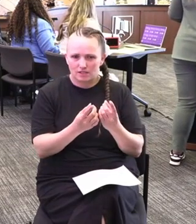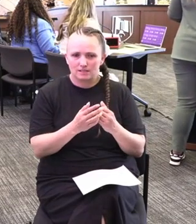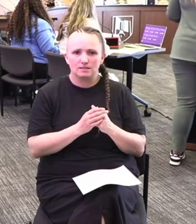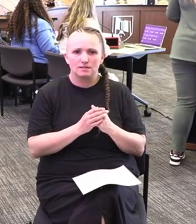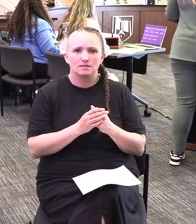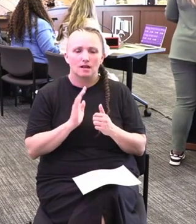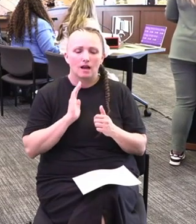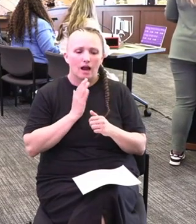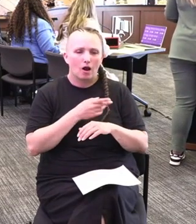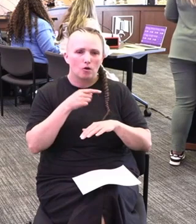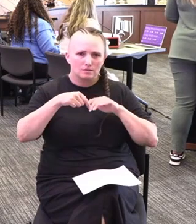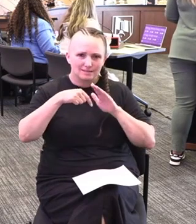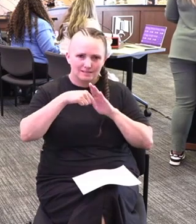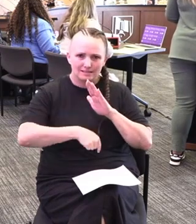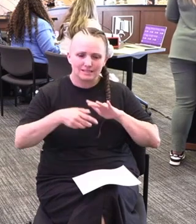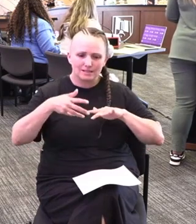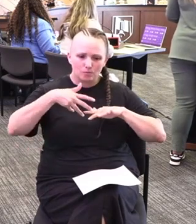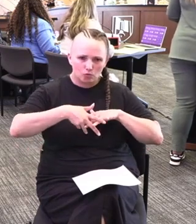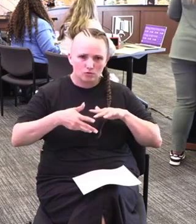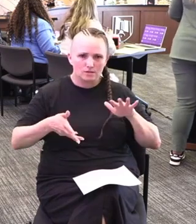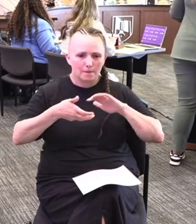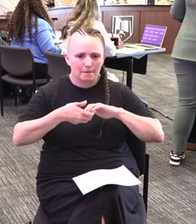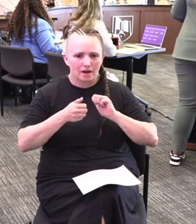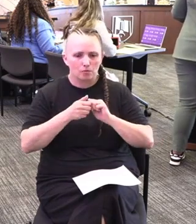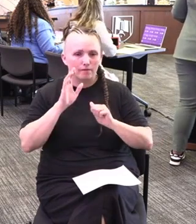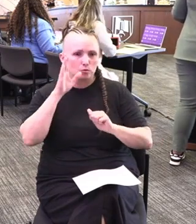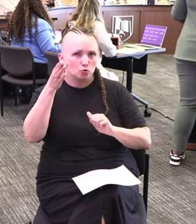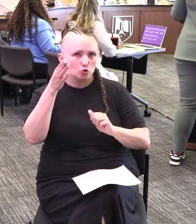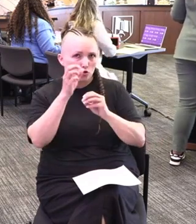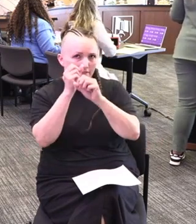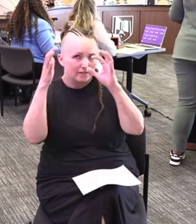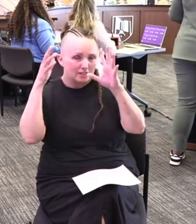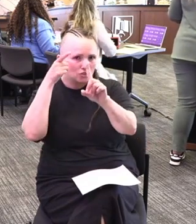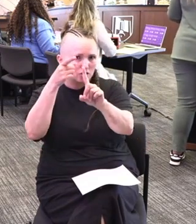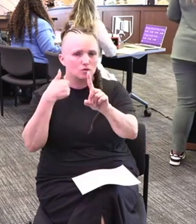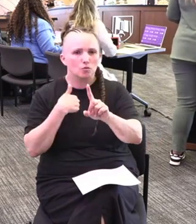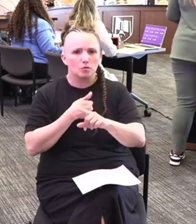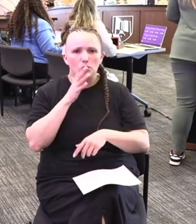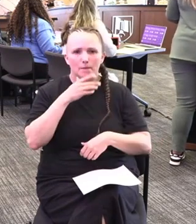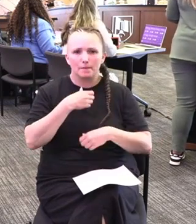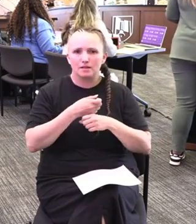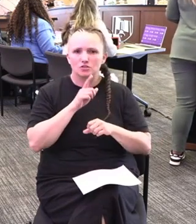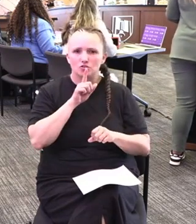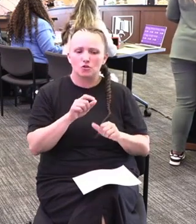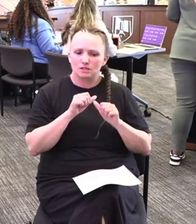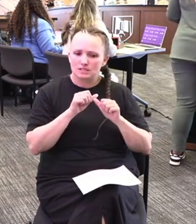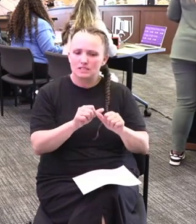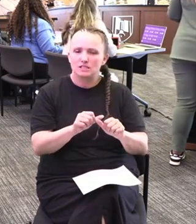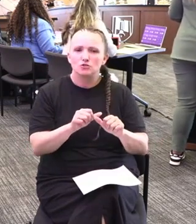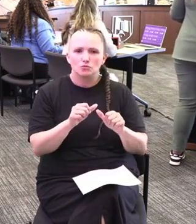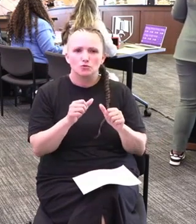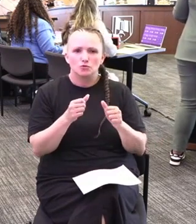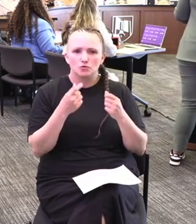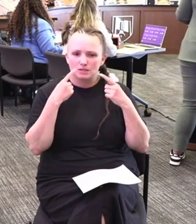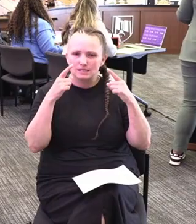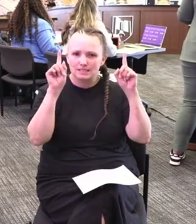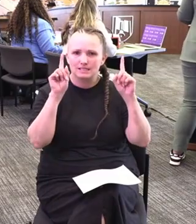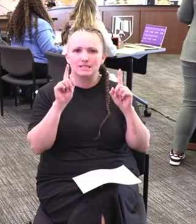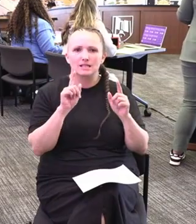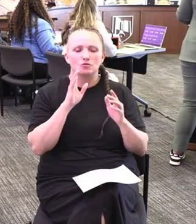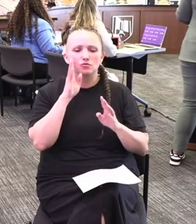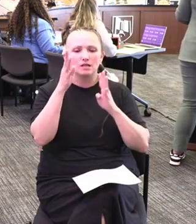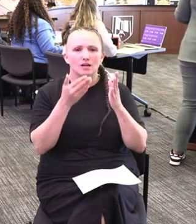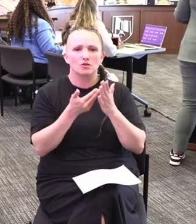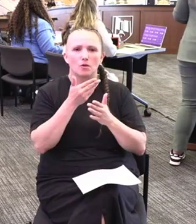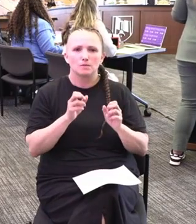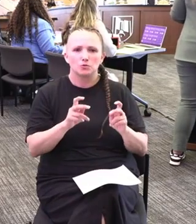roots with a forward-thinking vision, we are ensuring that our rich history continues to thrive and to fuel modern, life-changing opportunities for the next